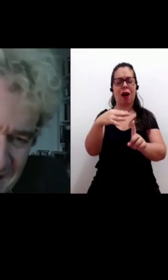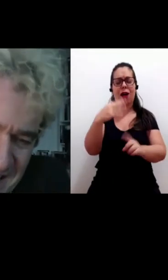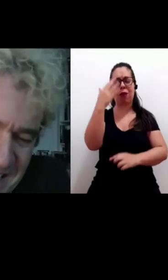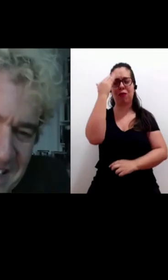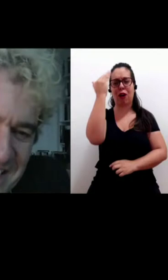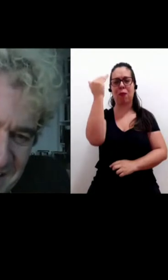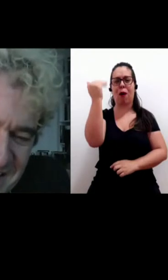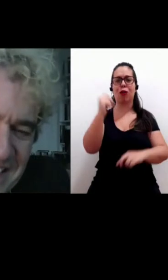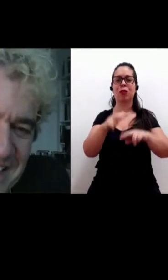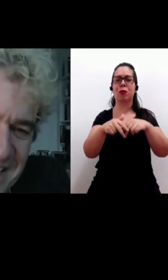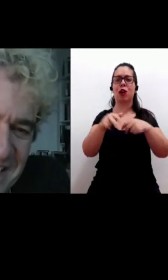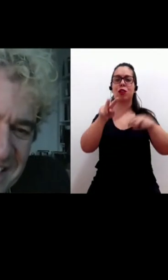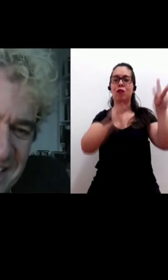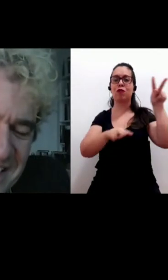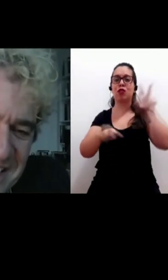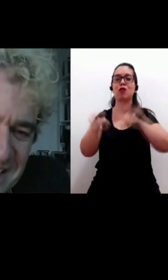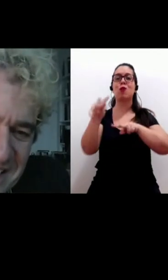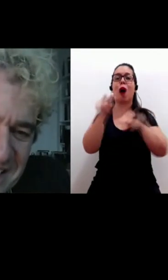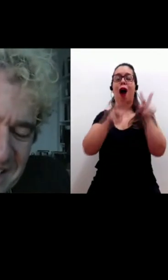the visual of your films,